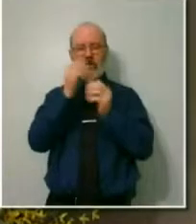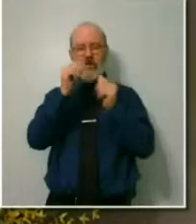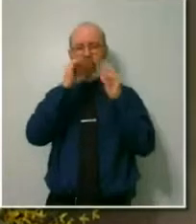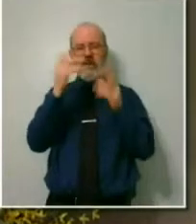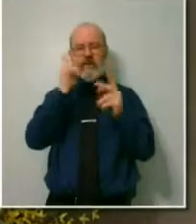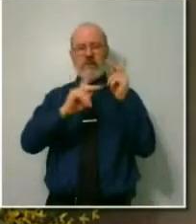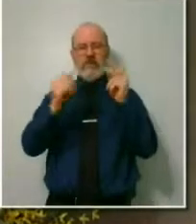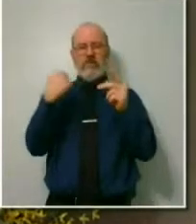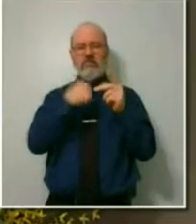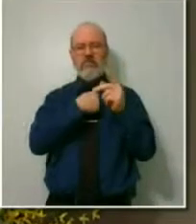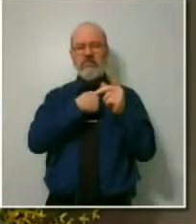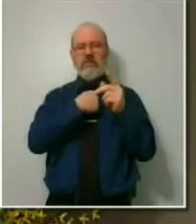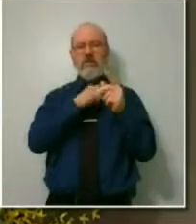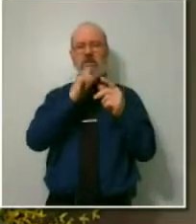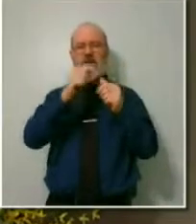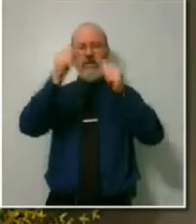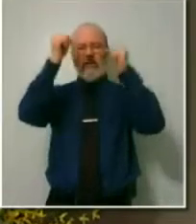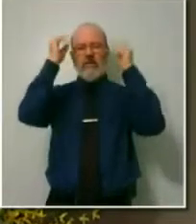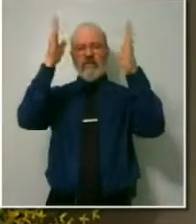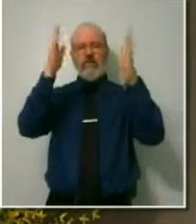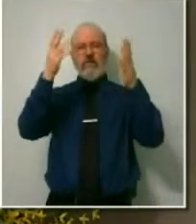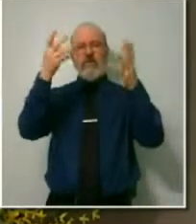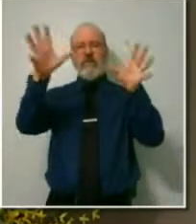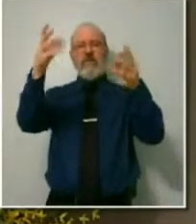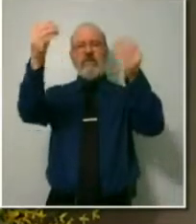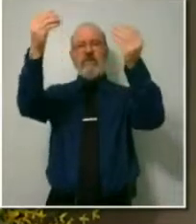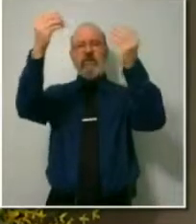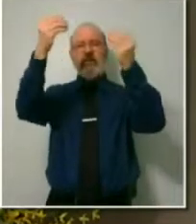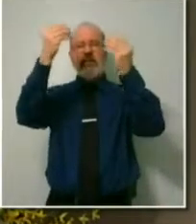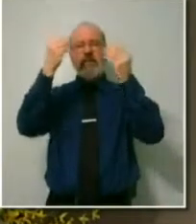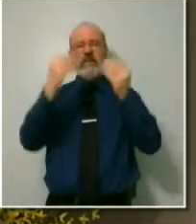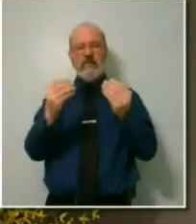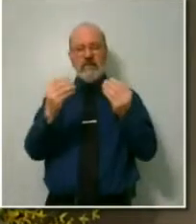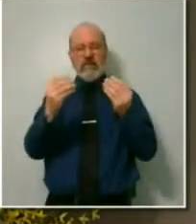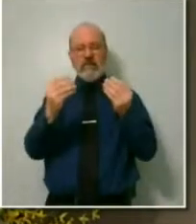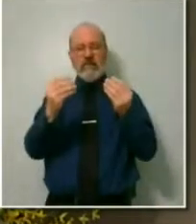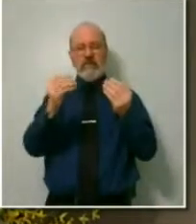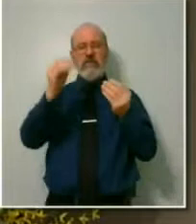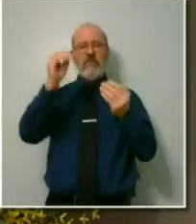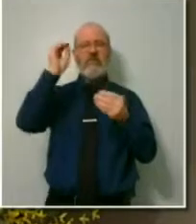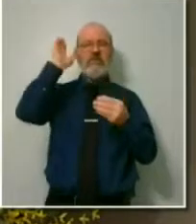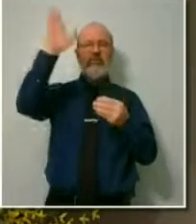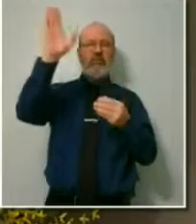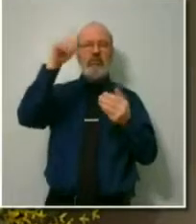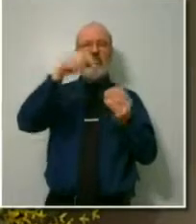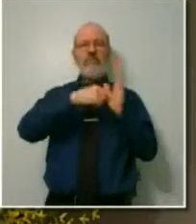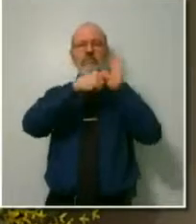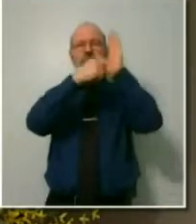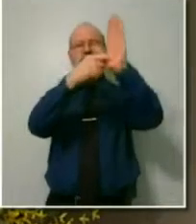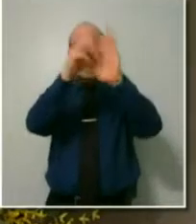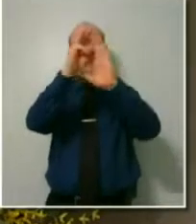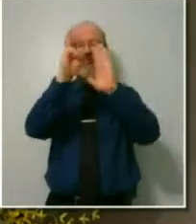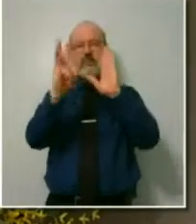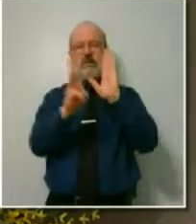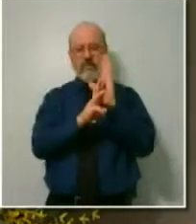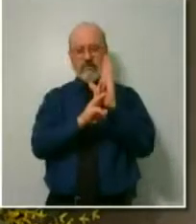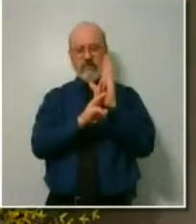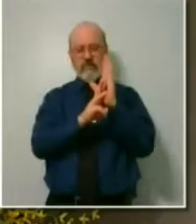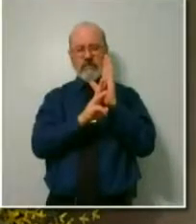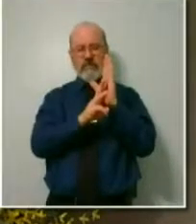to have been given your revealed will in a